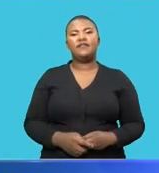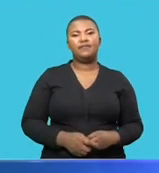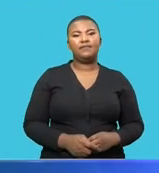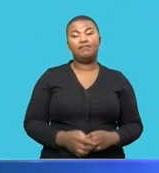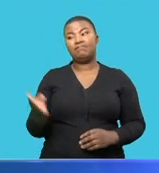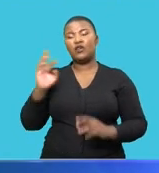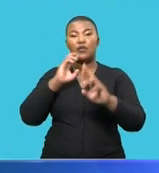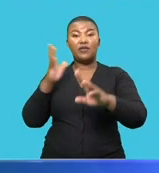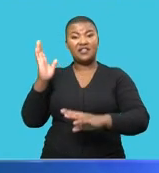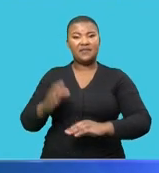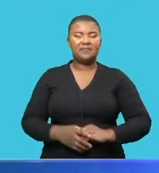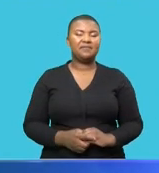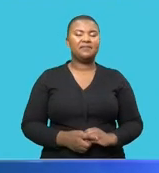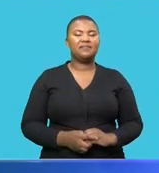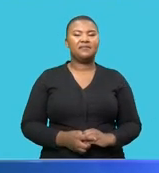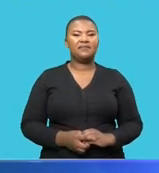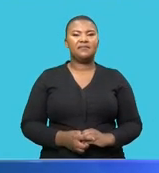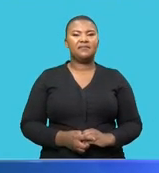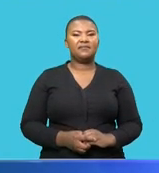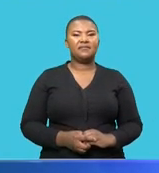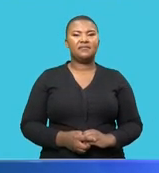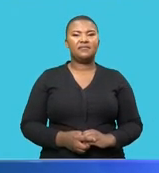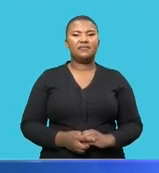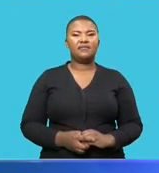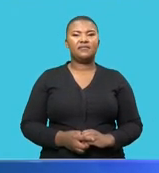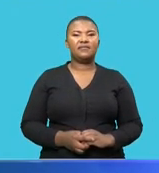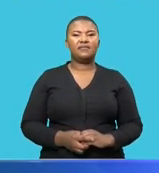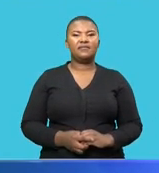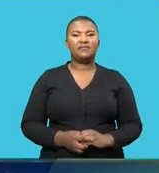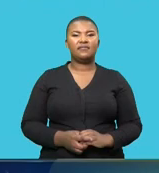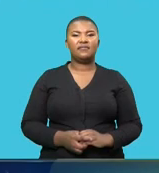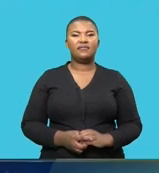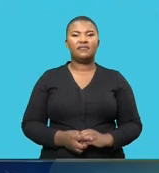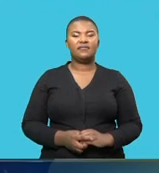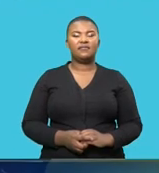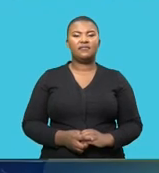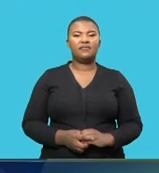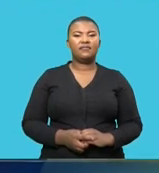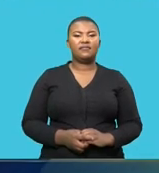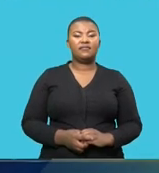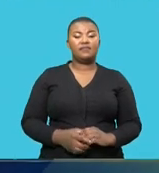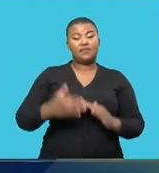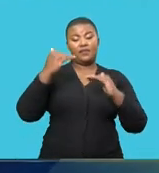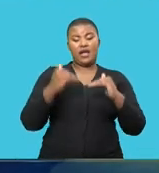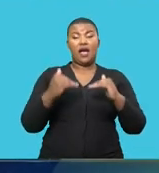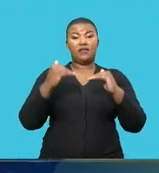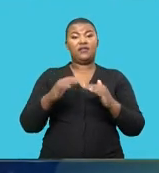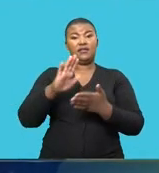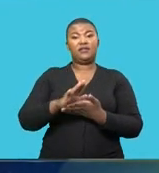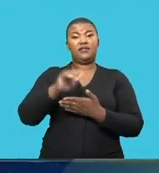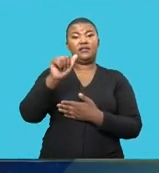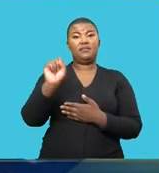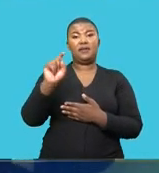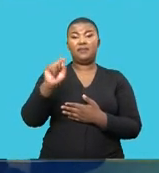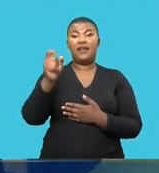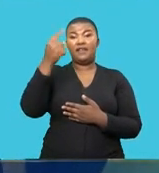sports reporter Katlego Maselele was at Rockville and filed this report. The Under-16 Netball Tournament's first game